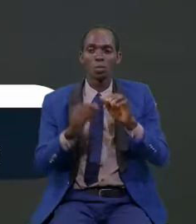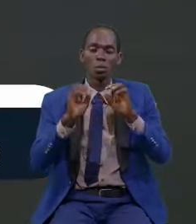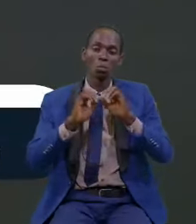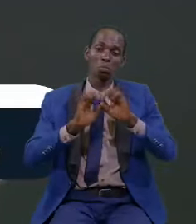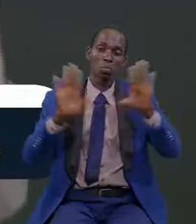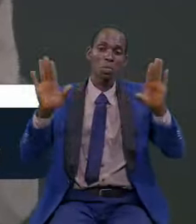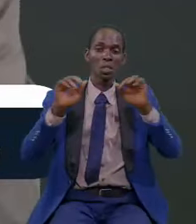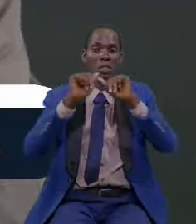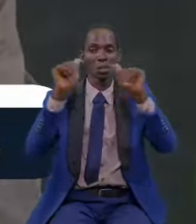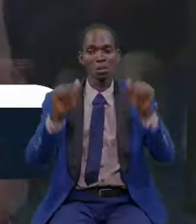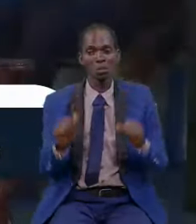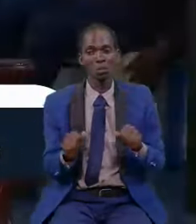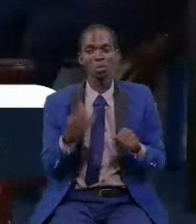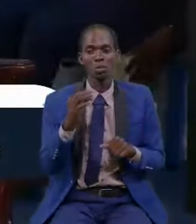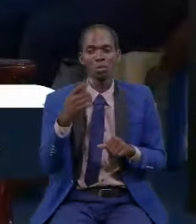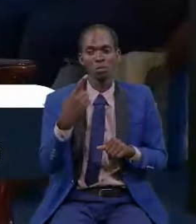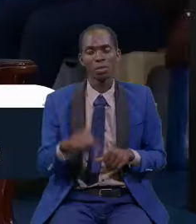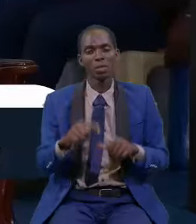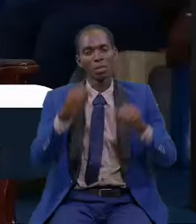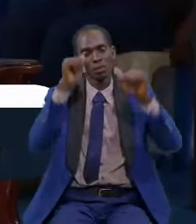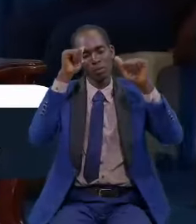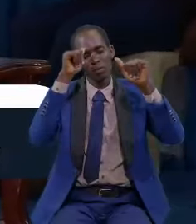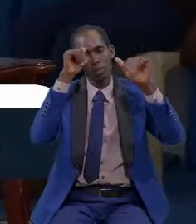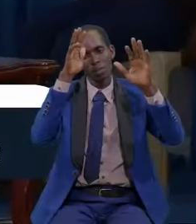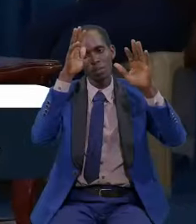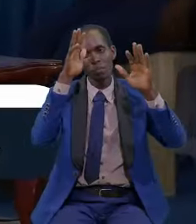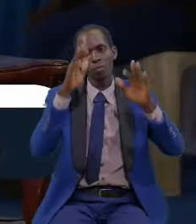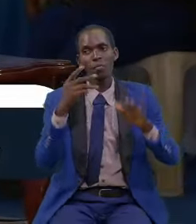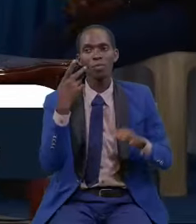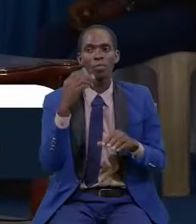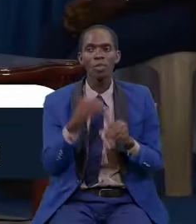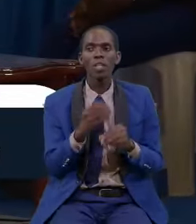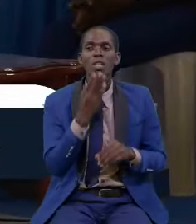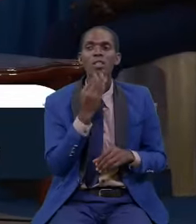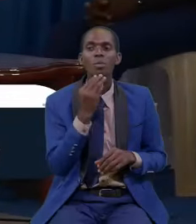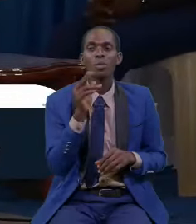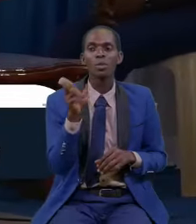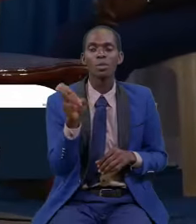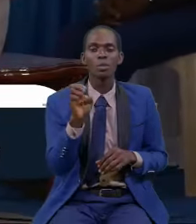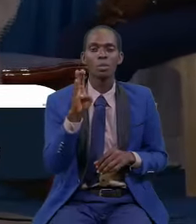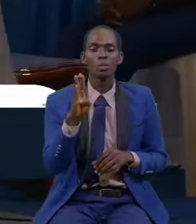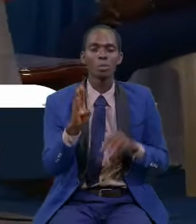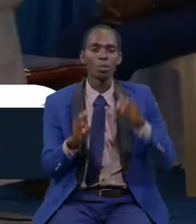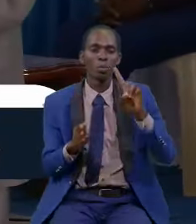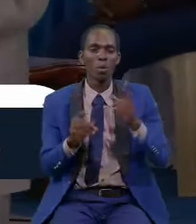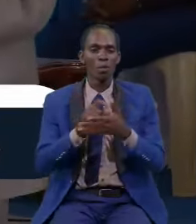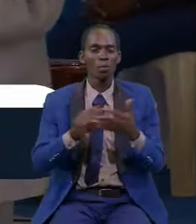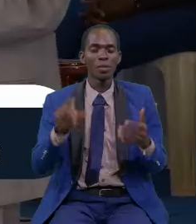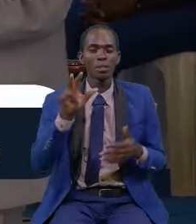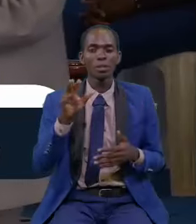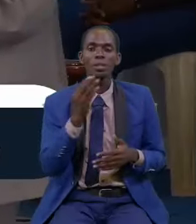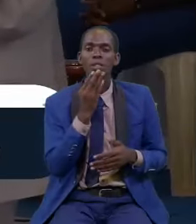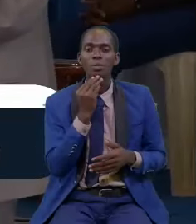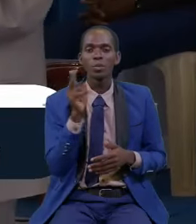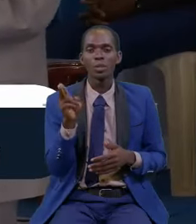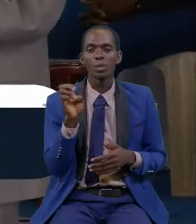express representation of the Father. Hebrews chapter 1, reading from verse 3. It says,